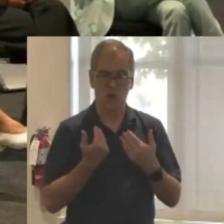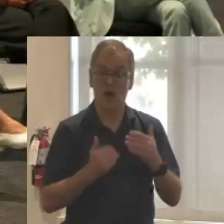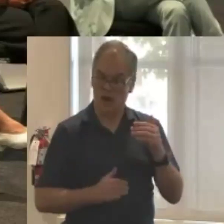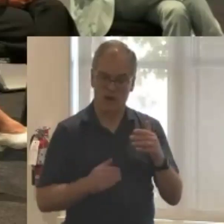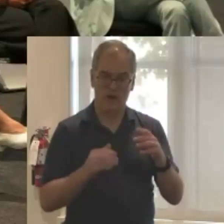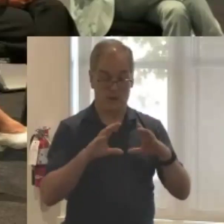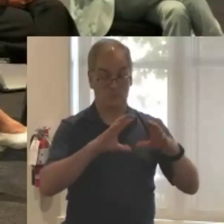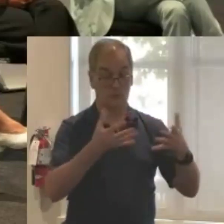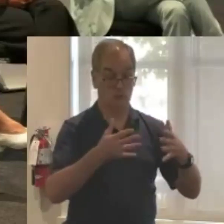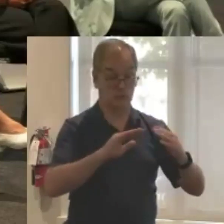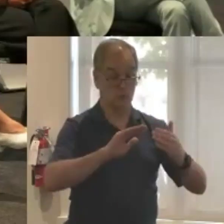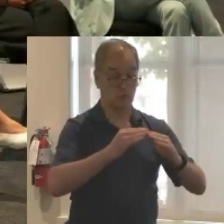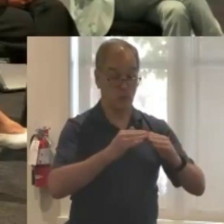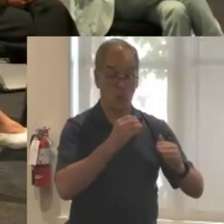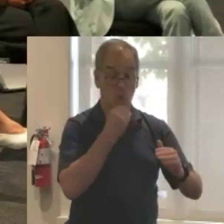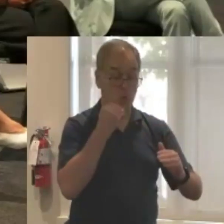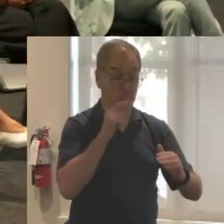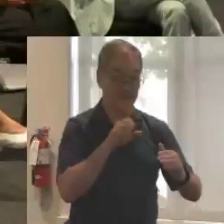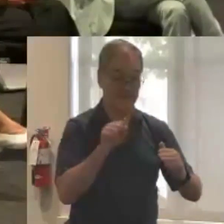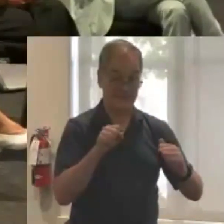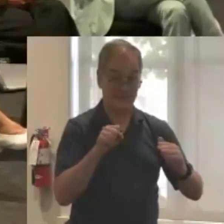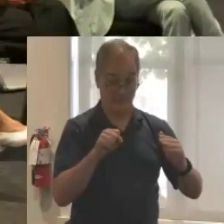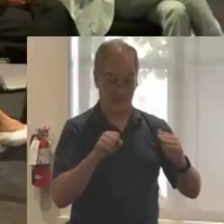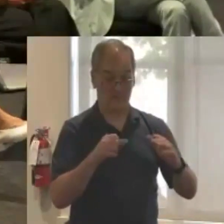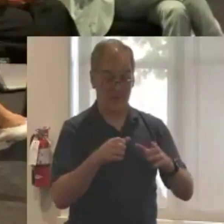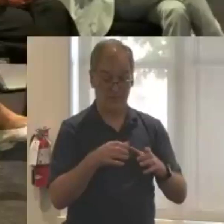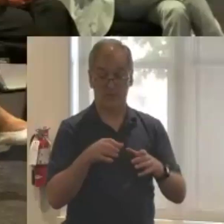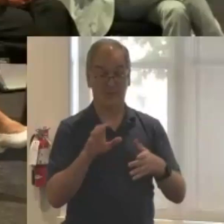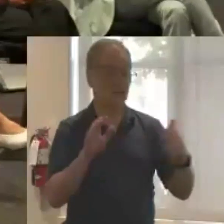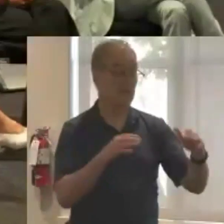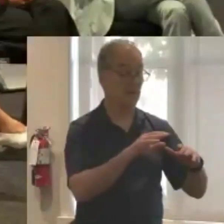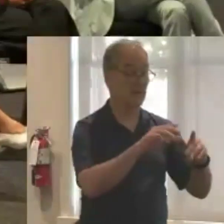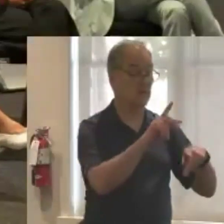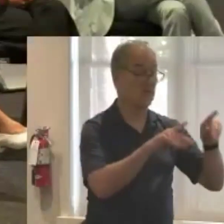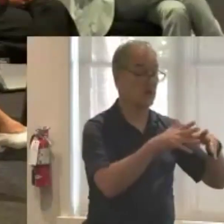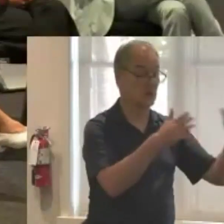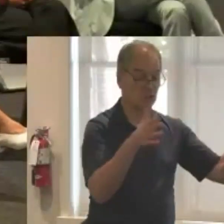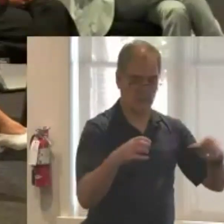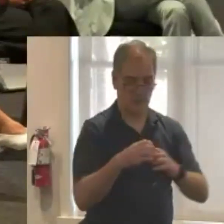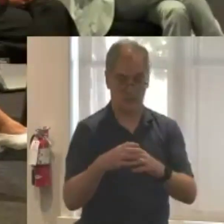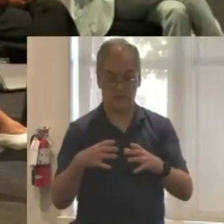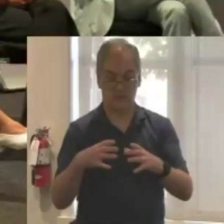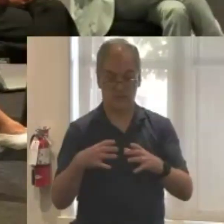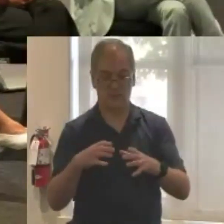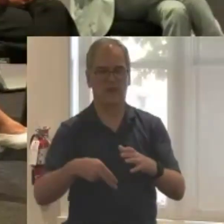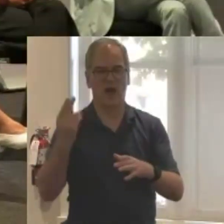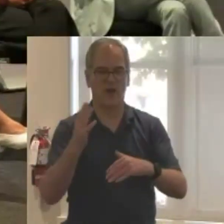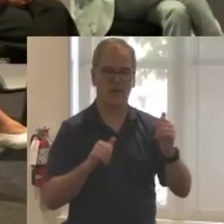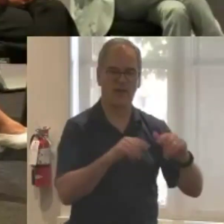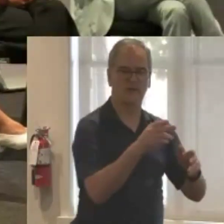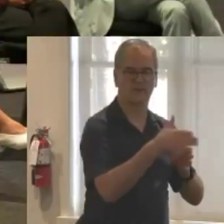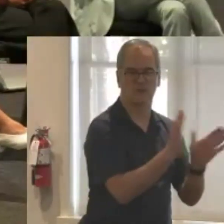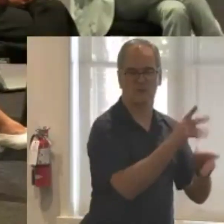represented, and so sometimes we have to deal with the safety. The